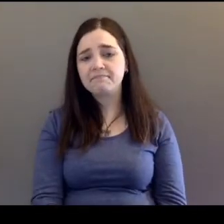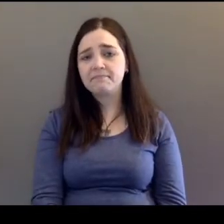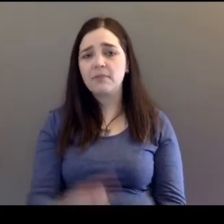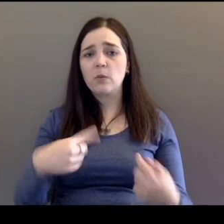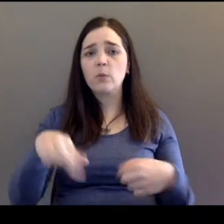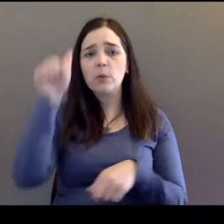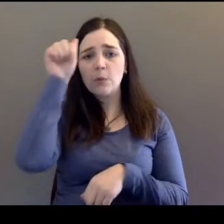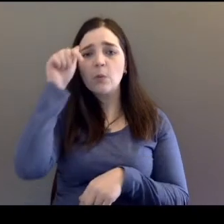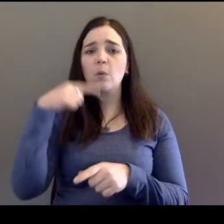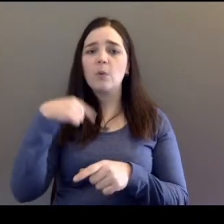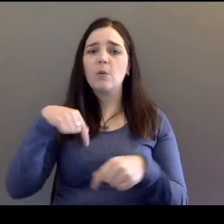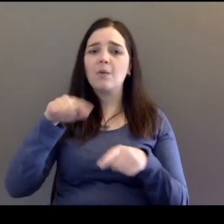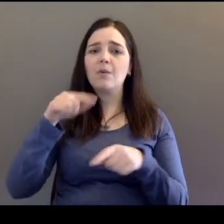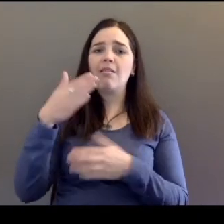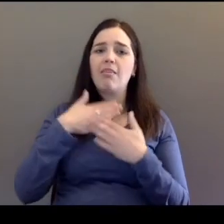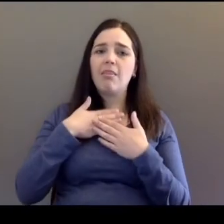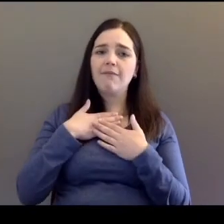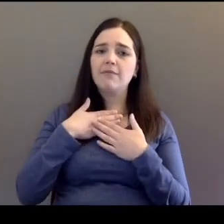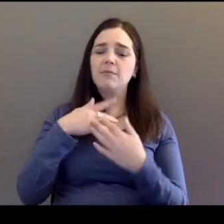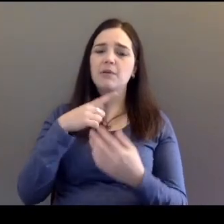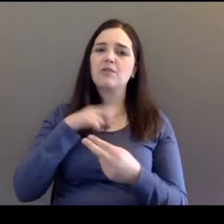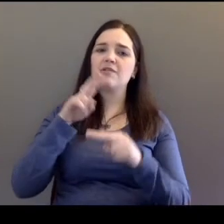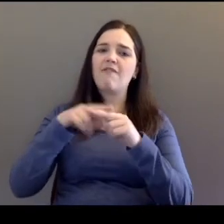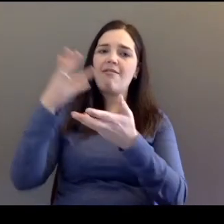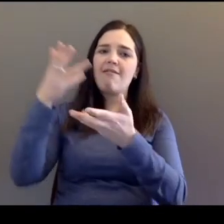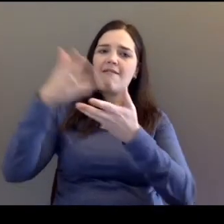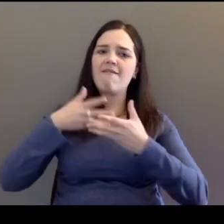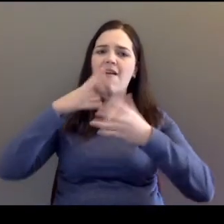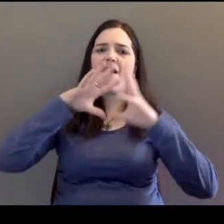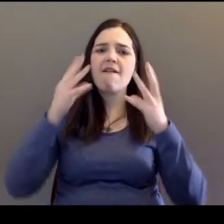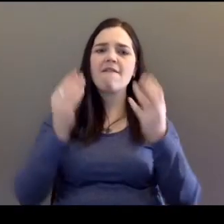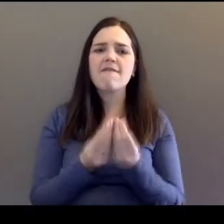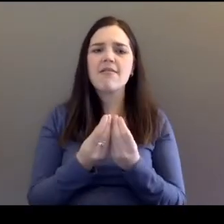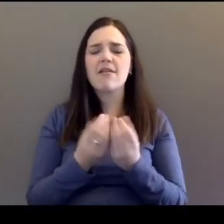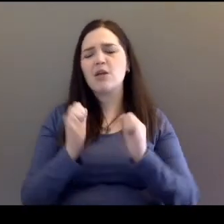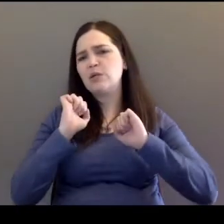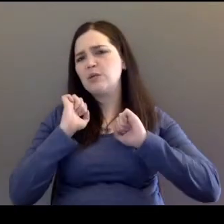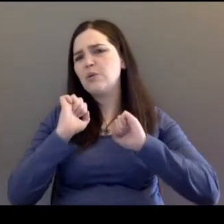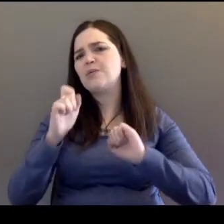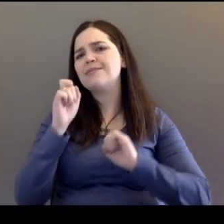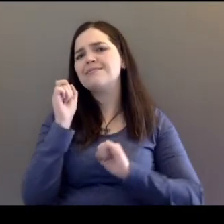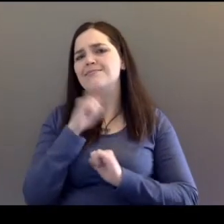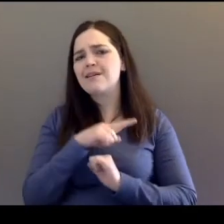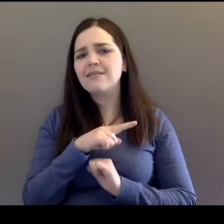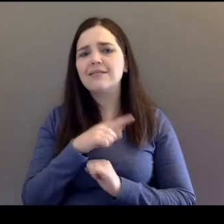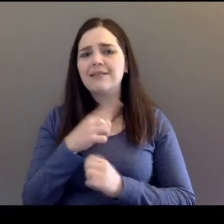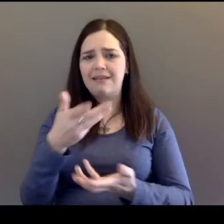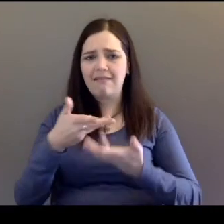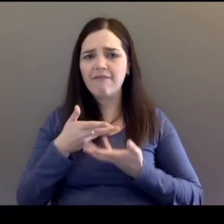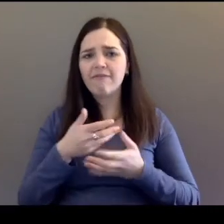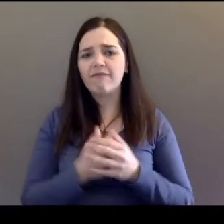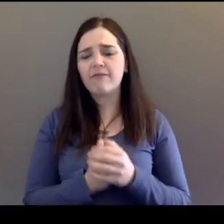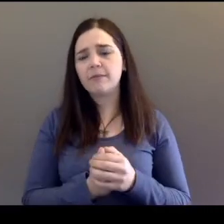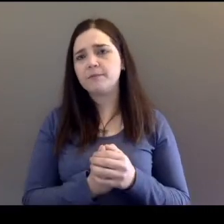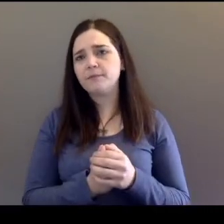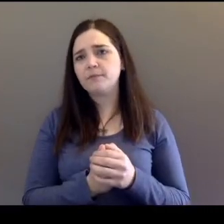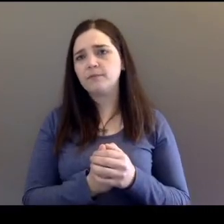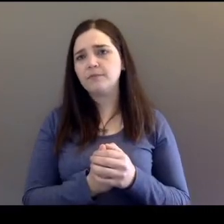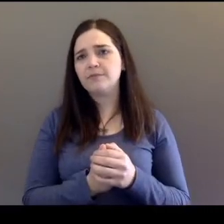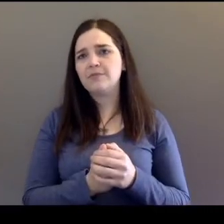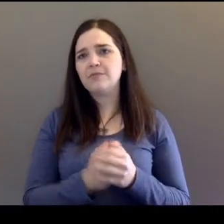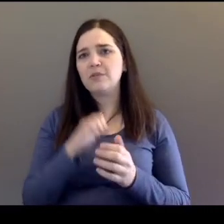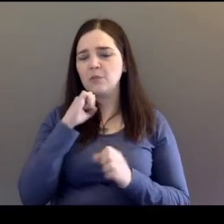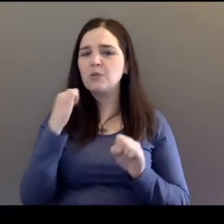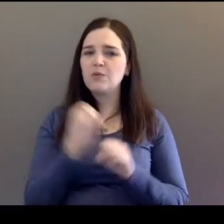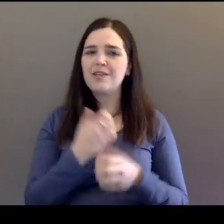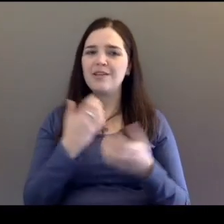that we are loved, for this Father gave us everything, even his own Son, Jesus Christ. So let's do that